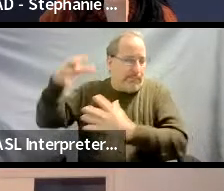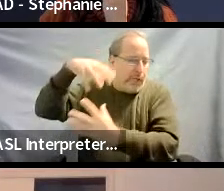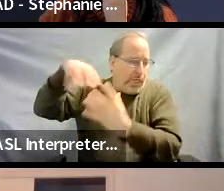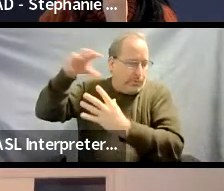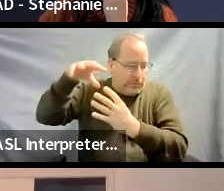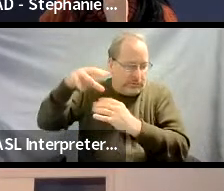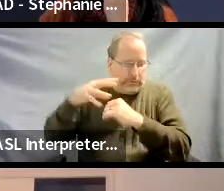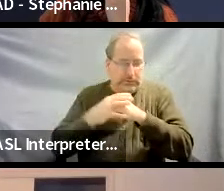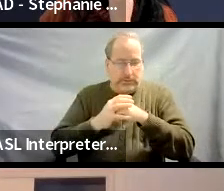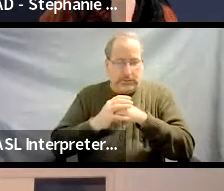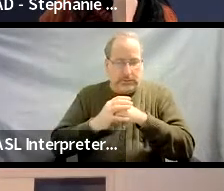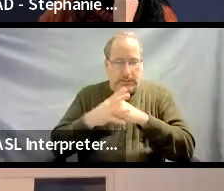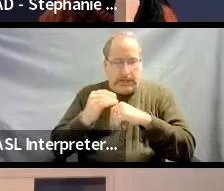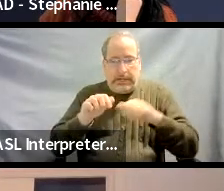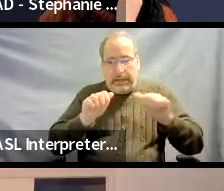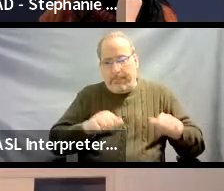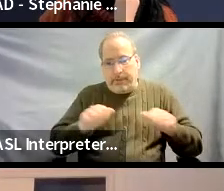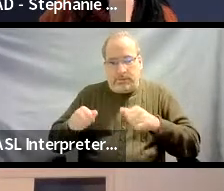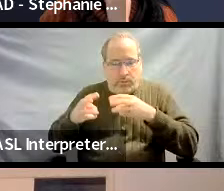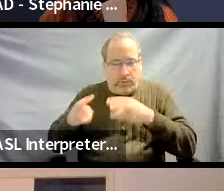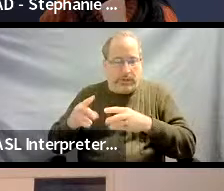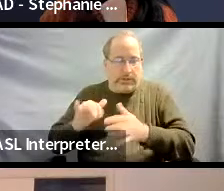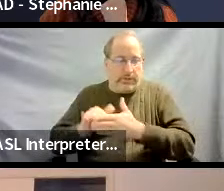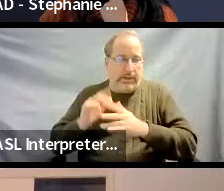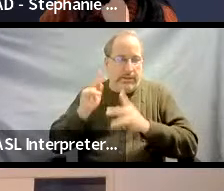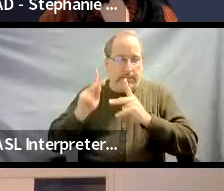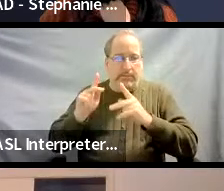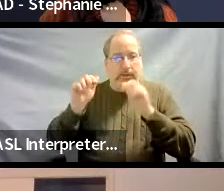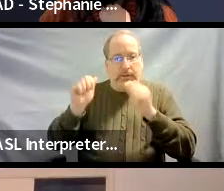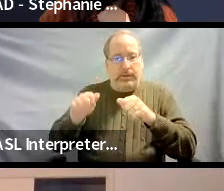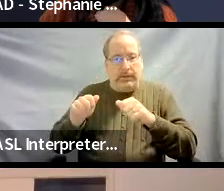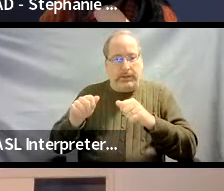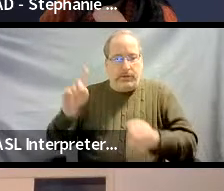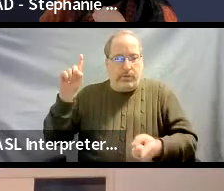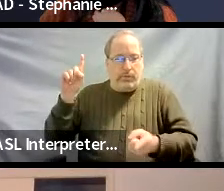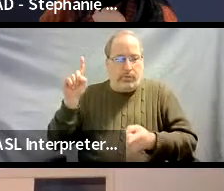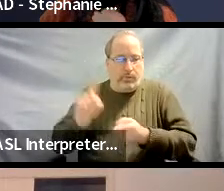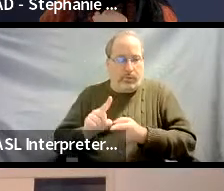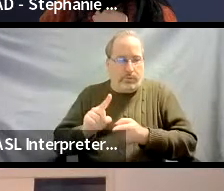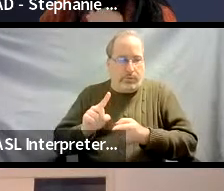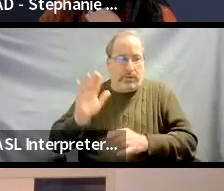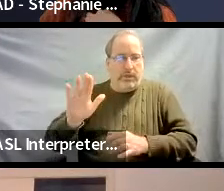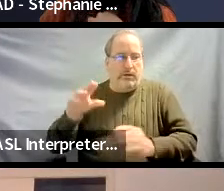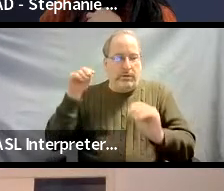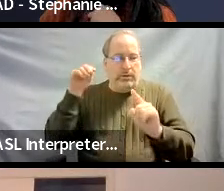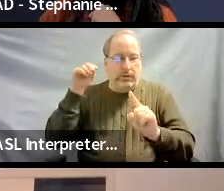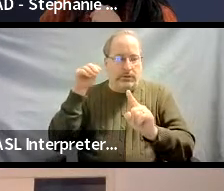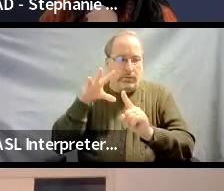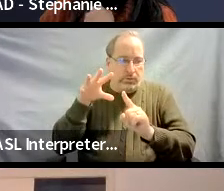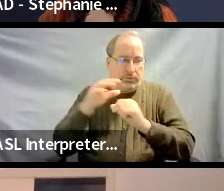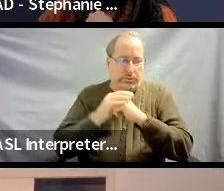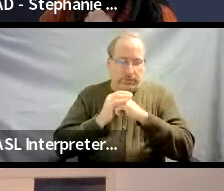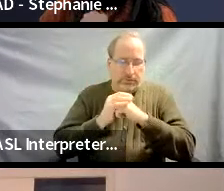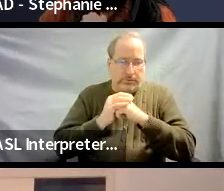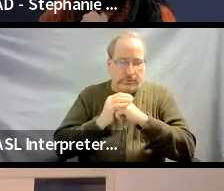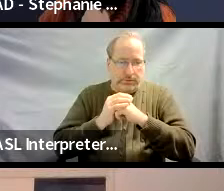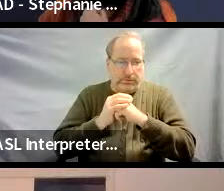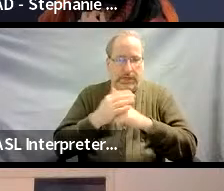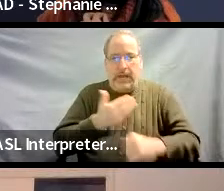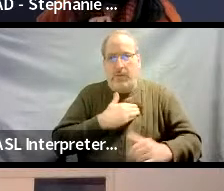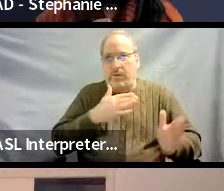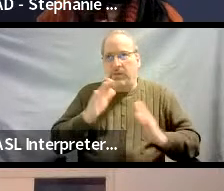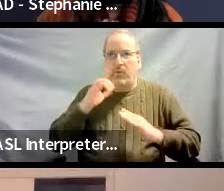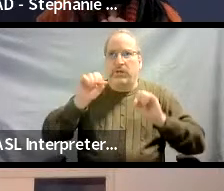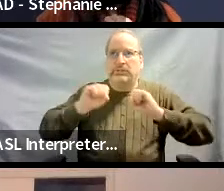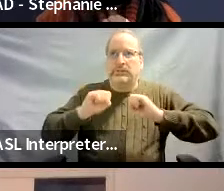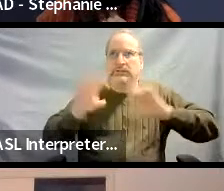and possible ways that people can reduce their exposures. Our plan is to send those packets out in